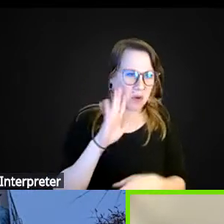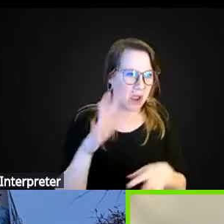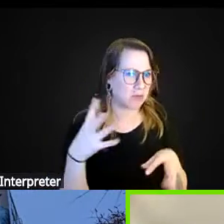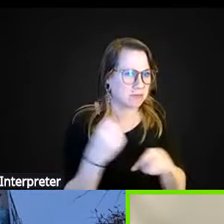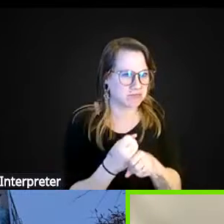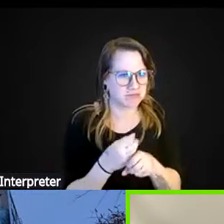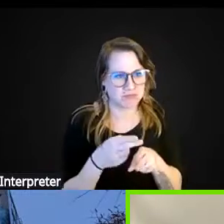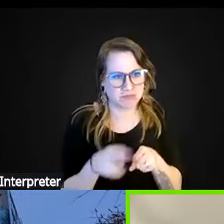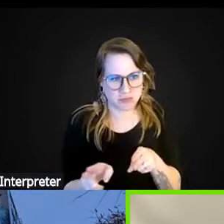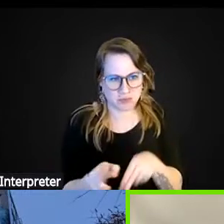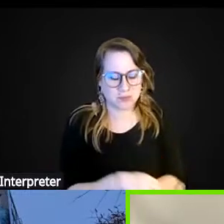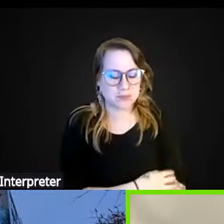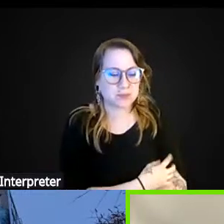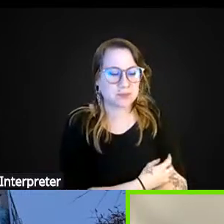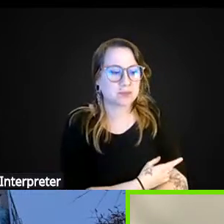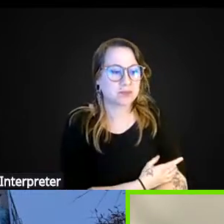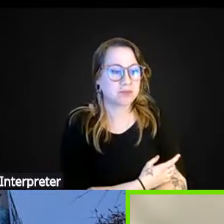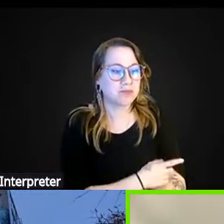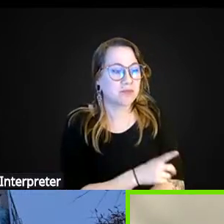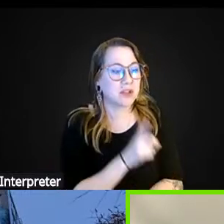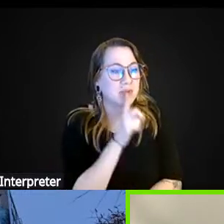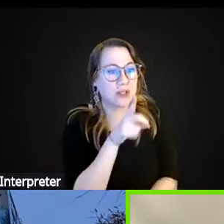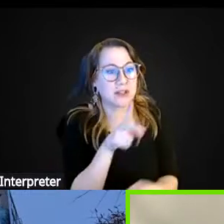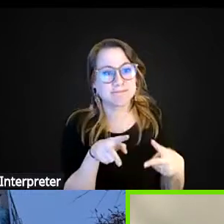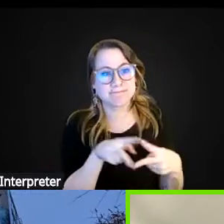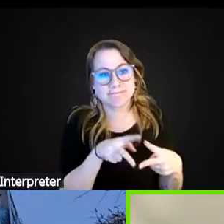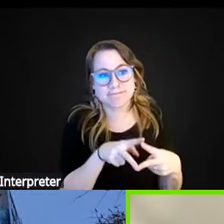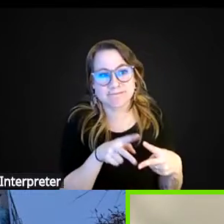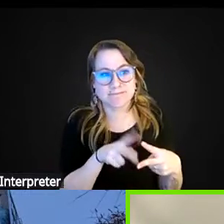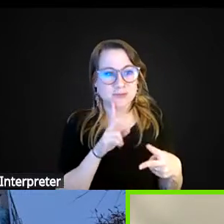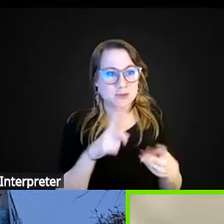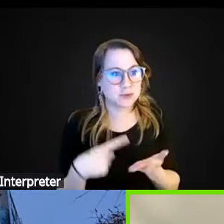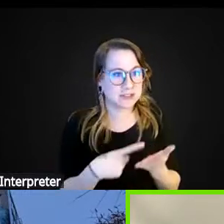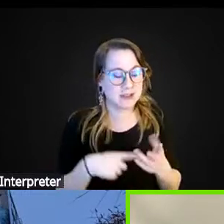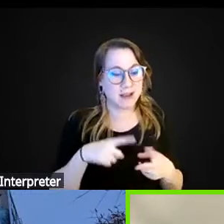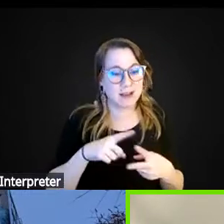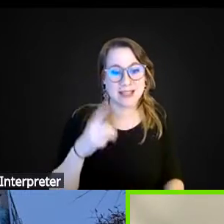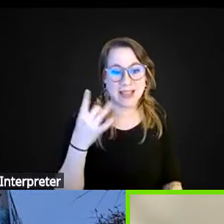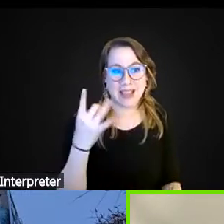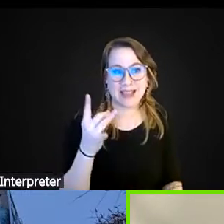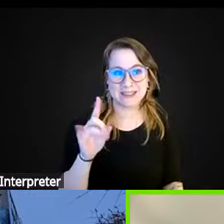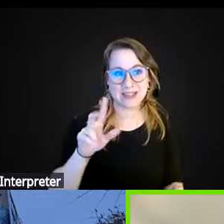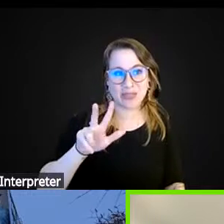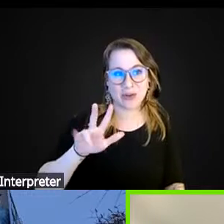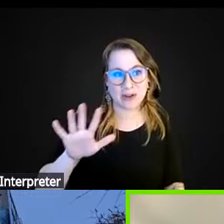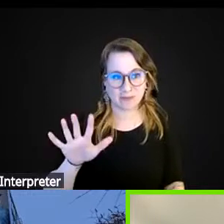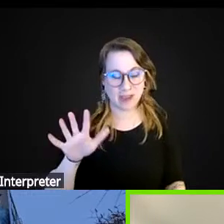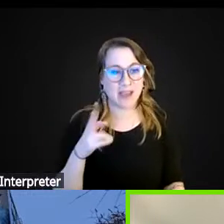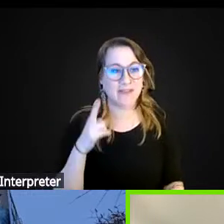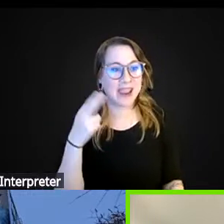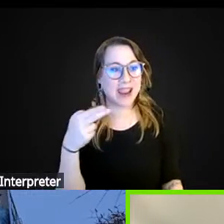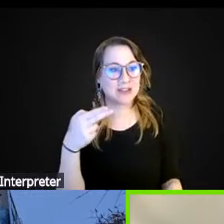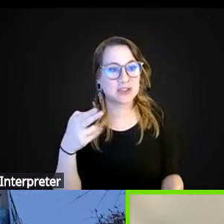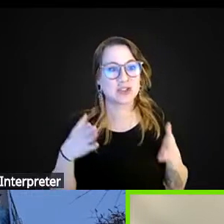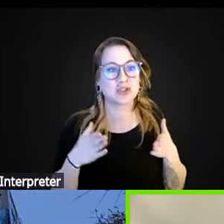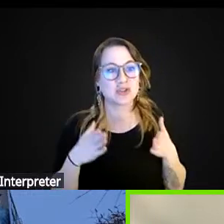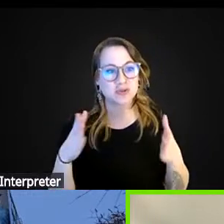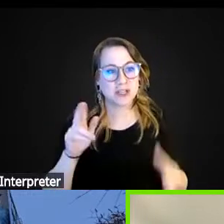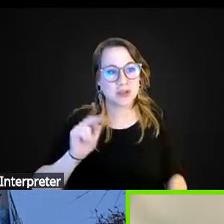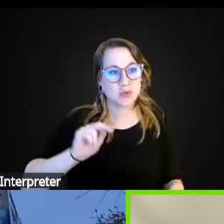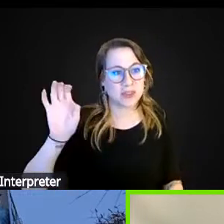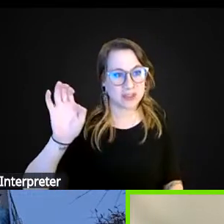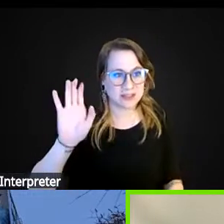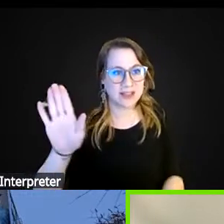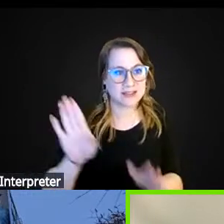here. I just have really two things really to talk about. 1835 H Street Northeast, which is a